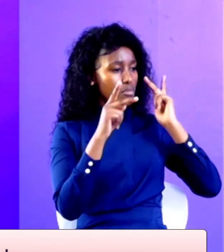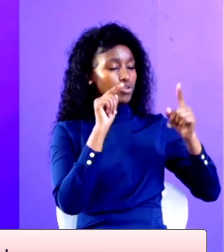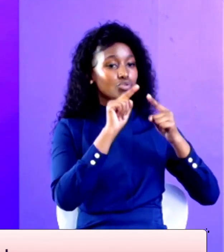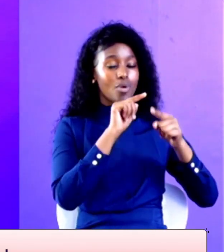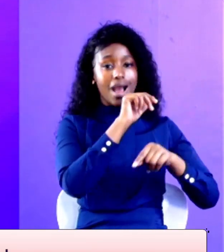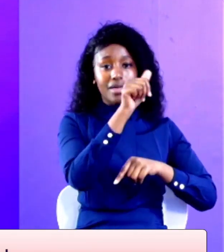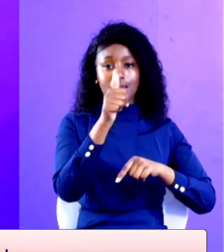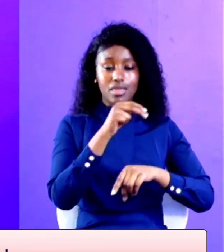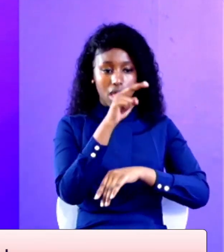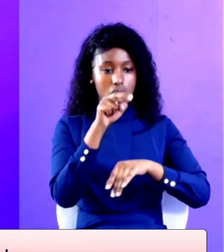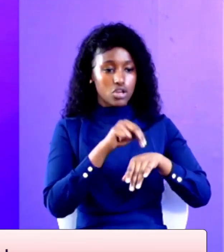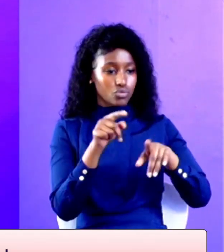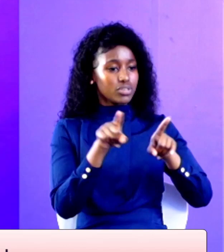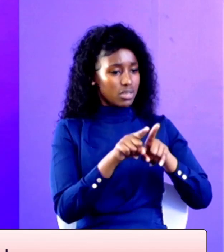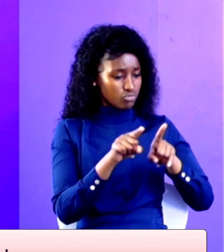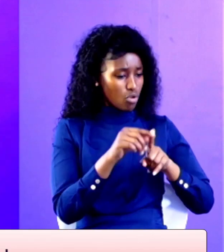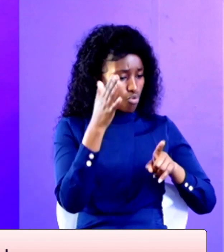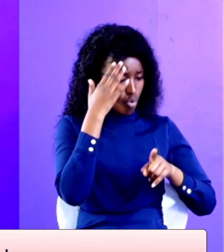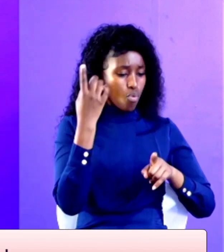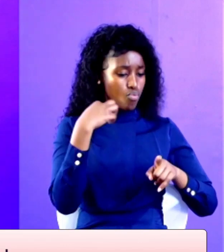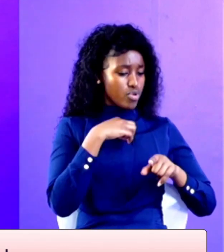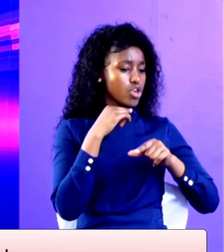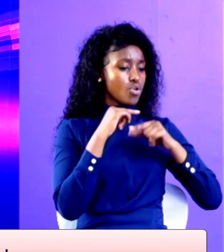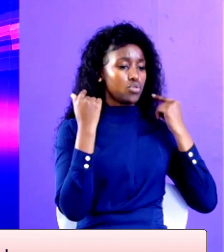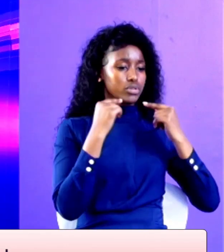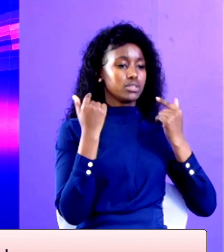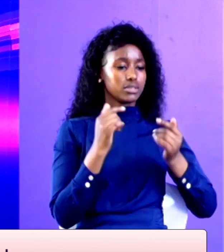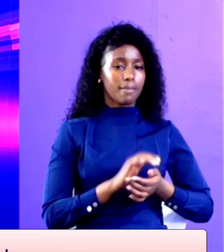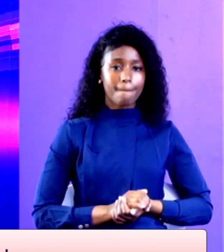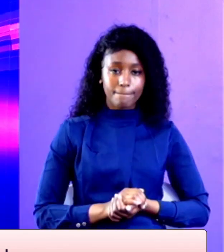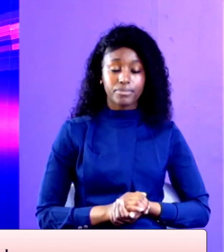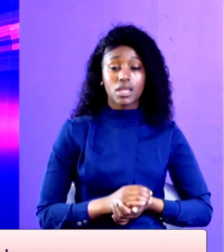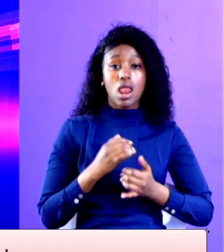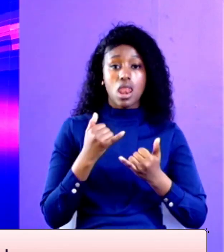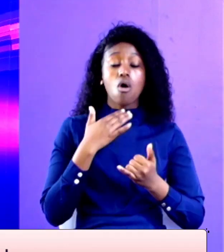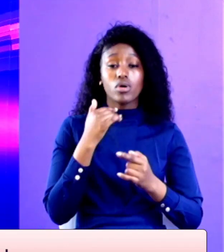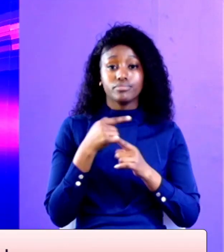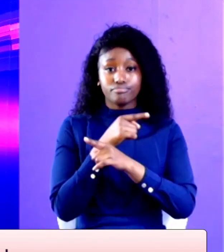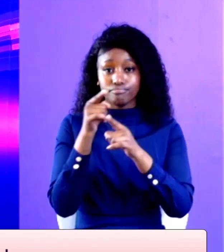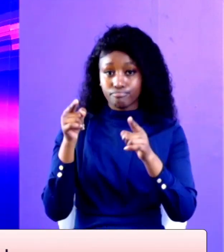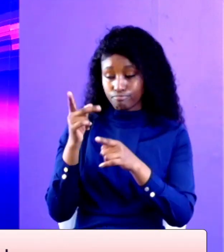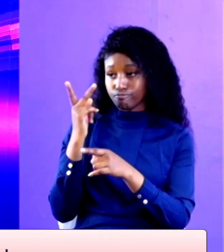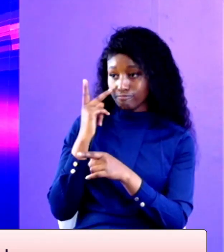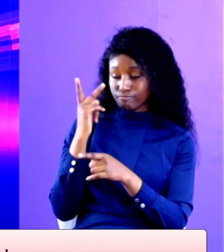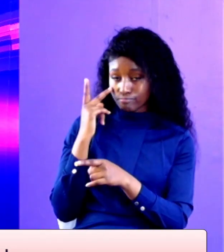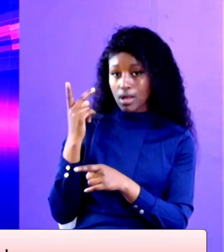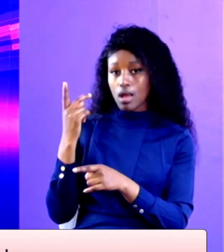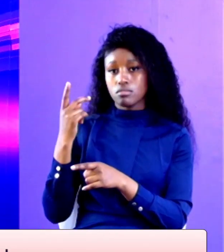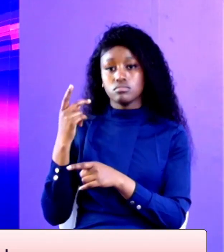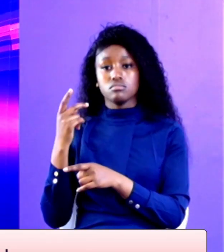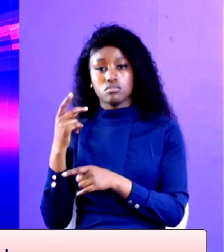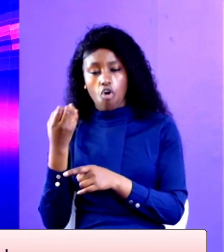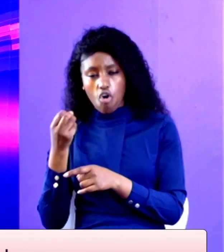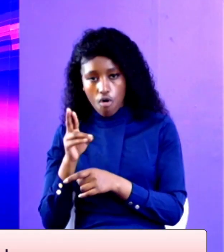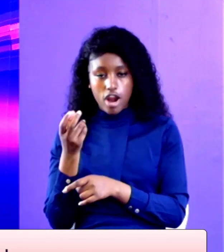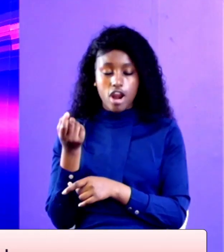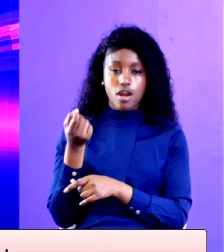they know that we have been hosting. Okay, let's take a quick look at our group.